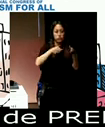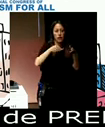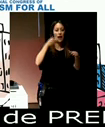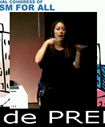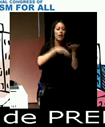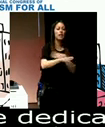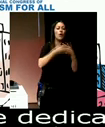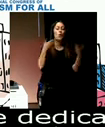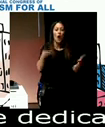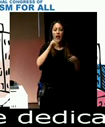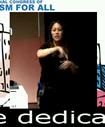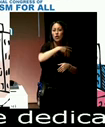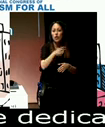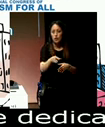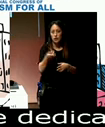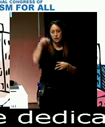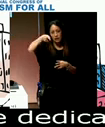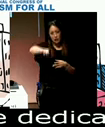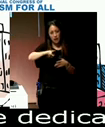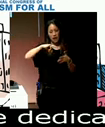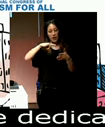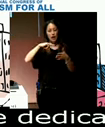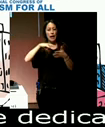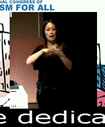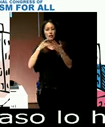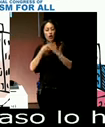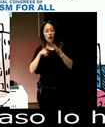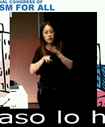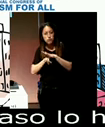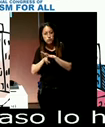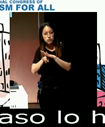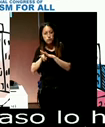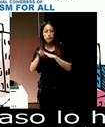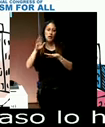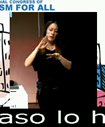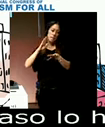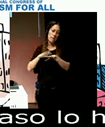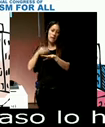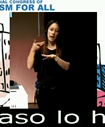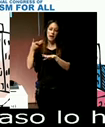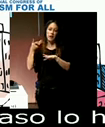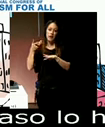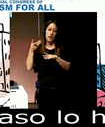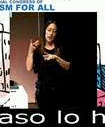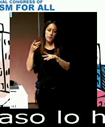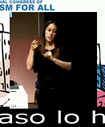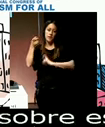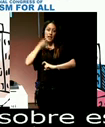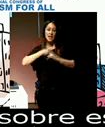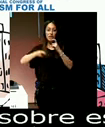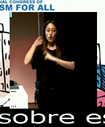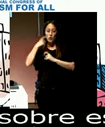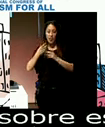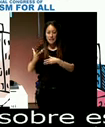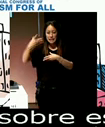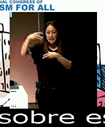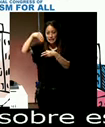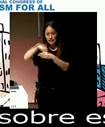accessible establishments that had already developed a kind of methodology in order to